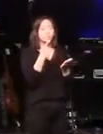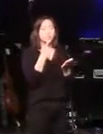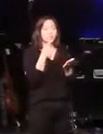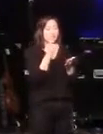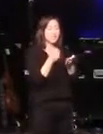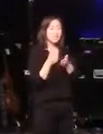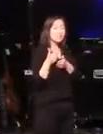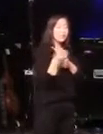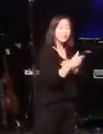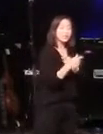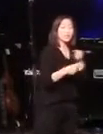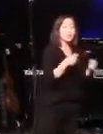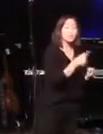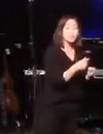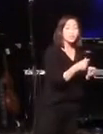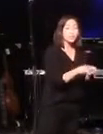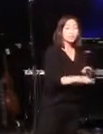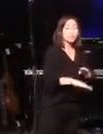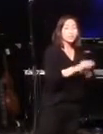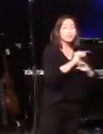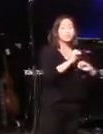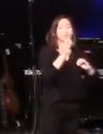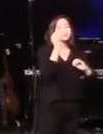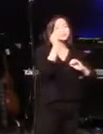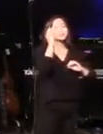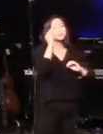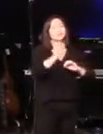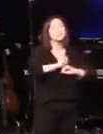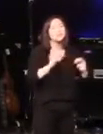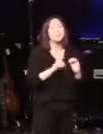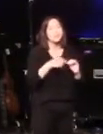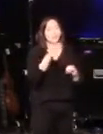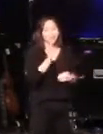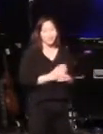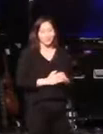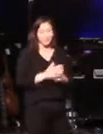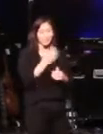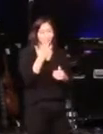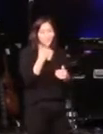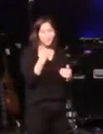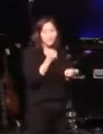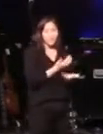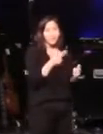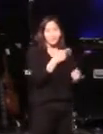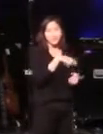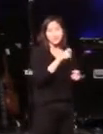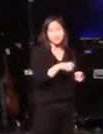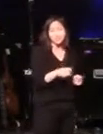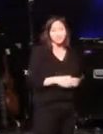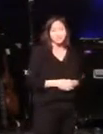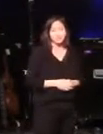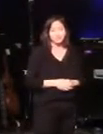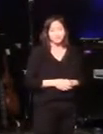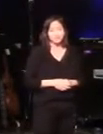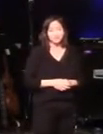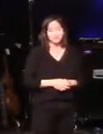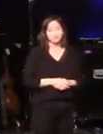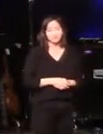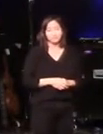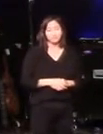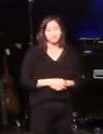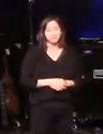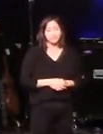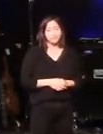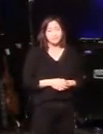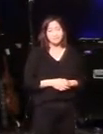One generation. Because again, why tell the story? We got everything we need. We don't need to worry about God. We have everything. And God just goes, wow. And on the other